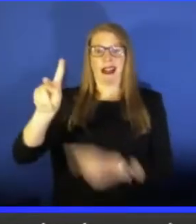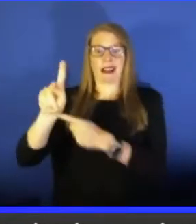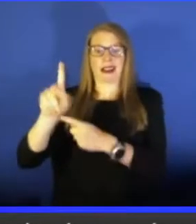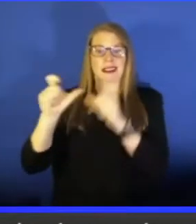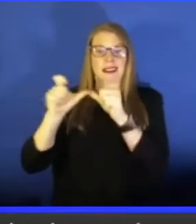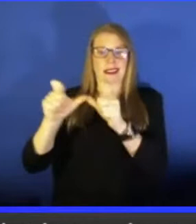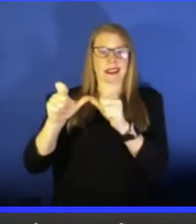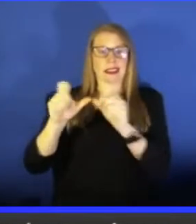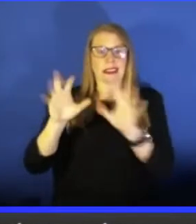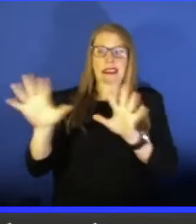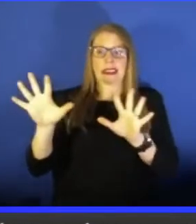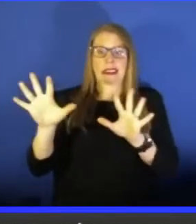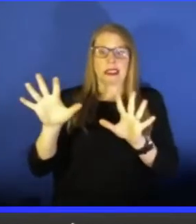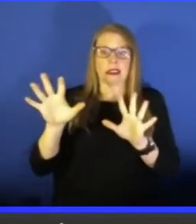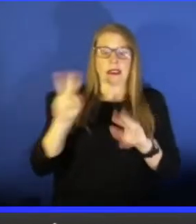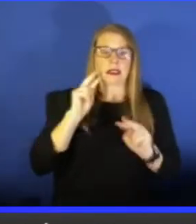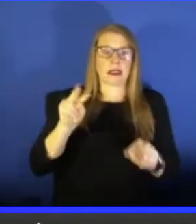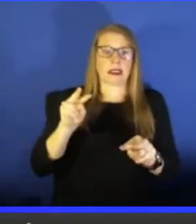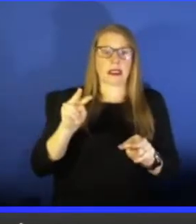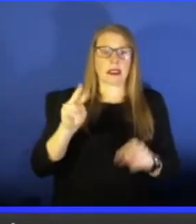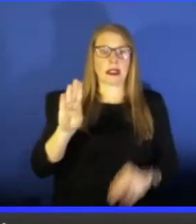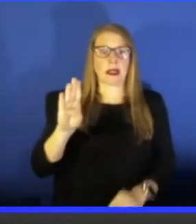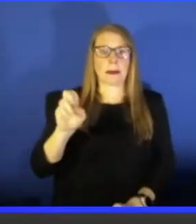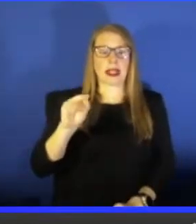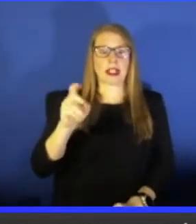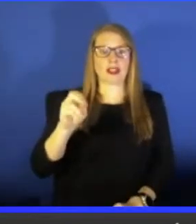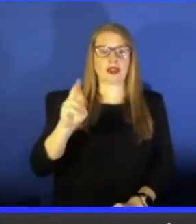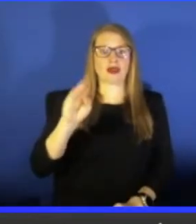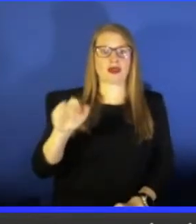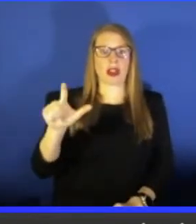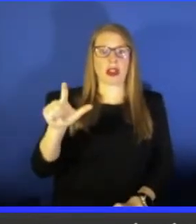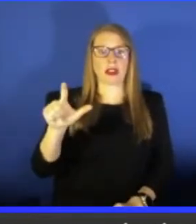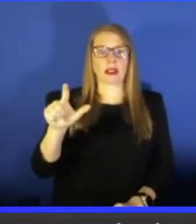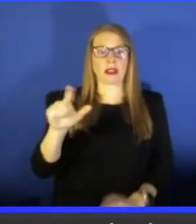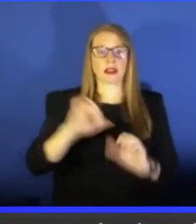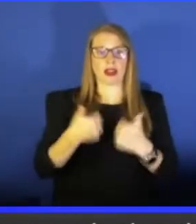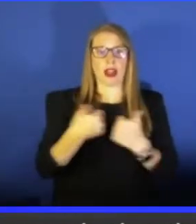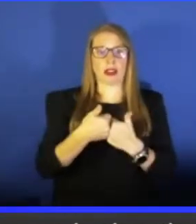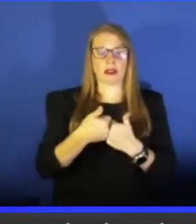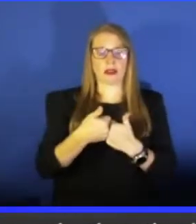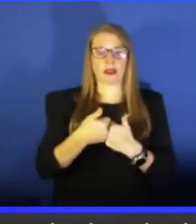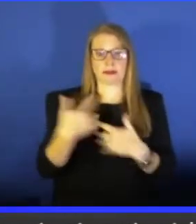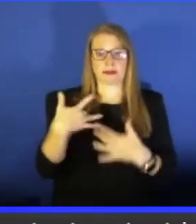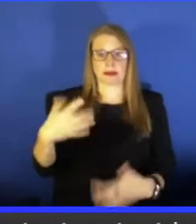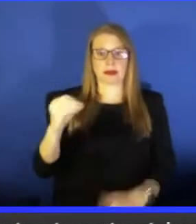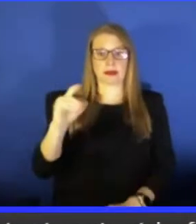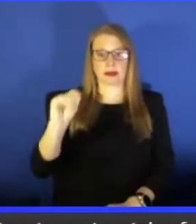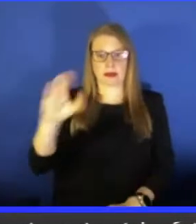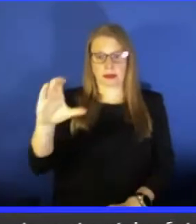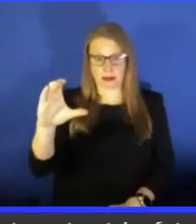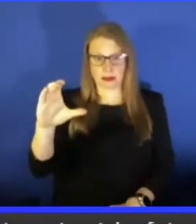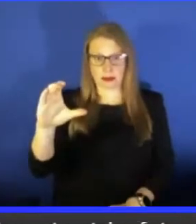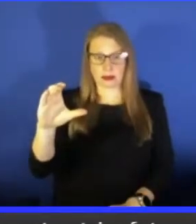down or anything like that. What I'm saying is the days of the involved parent is more essential now than ever.